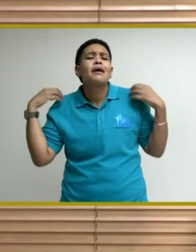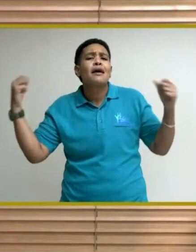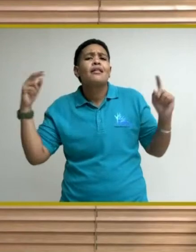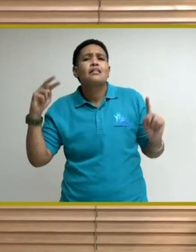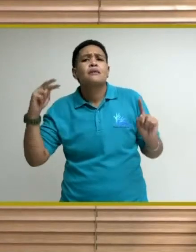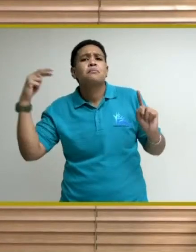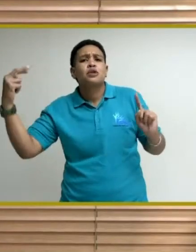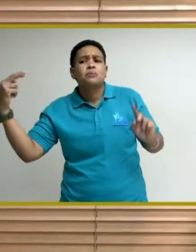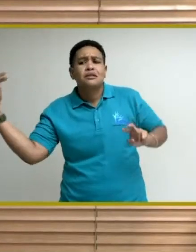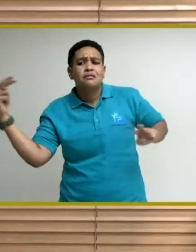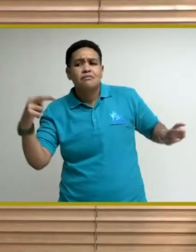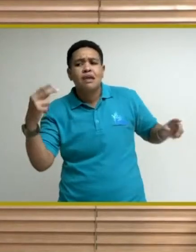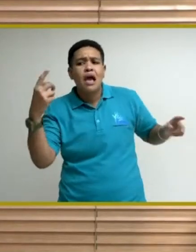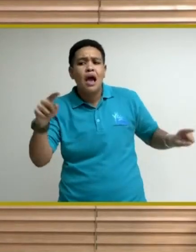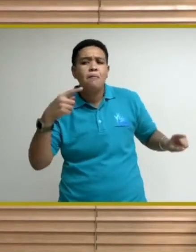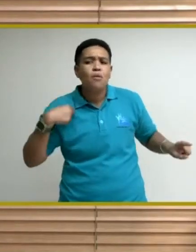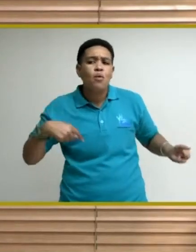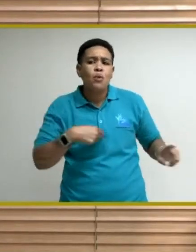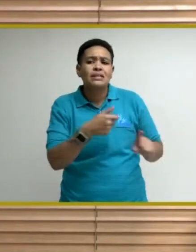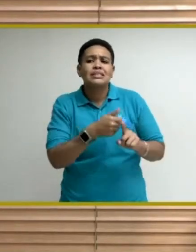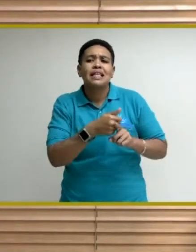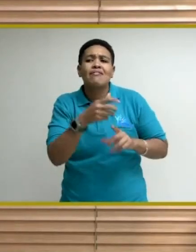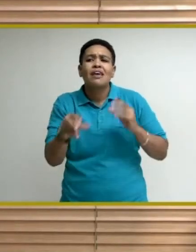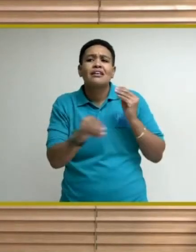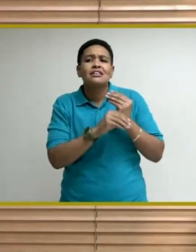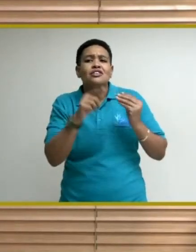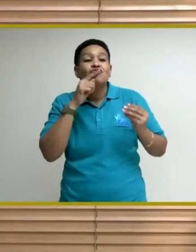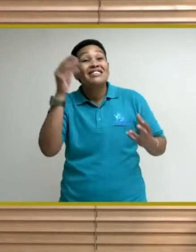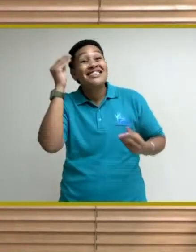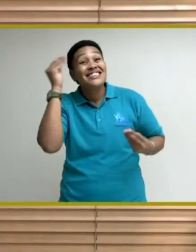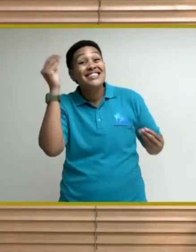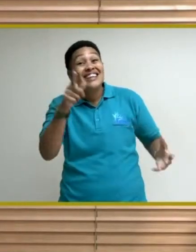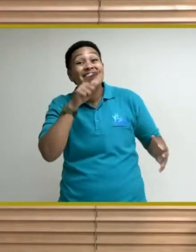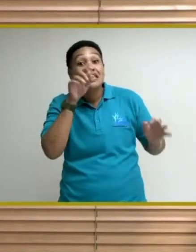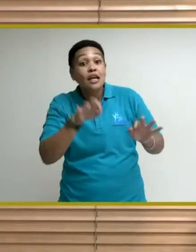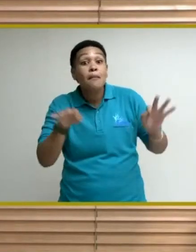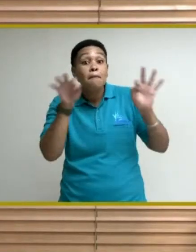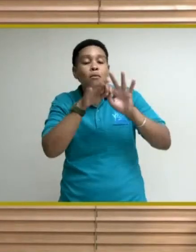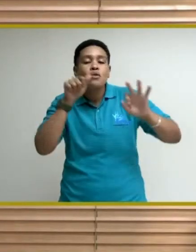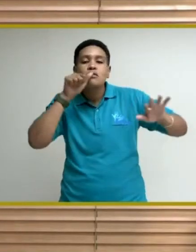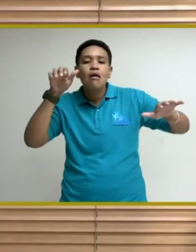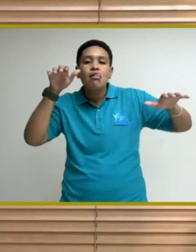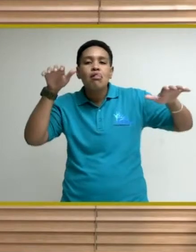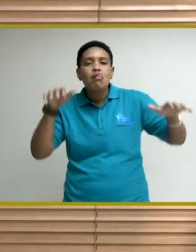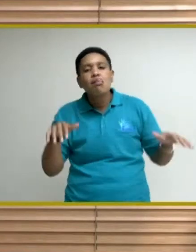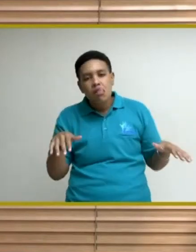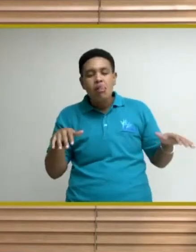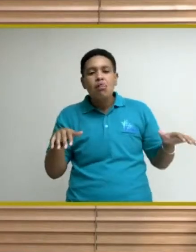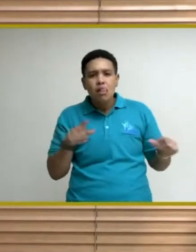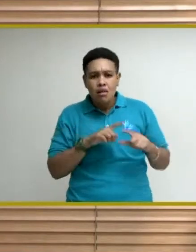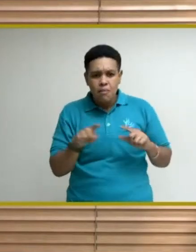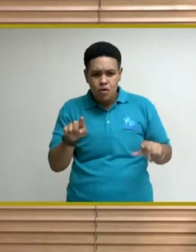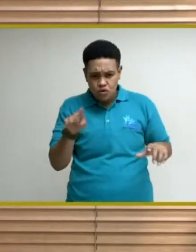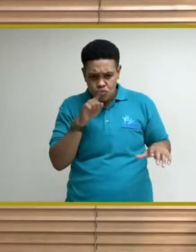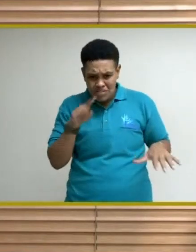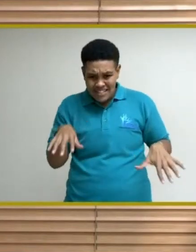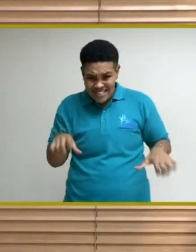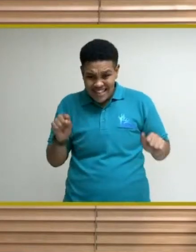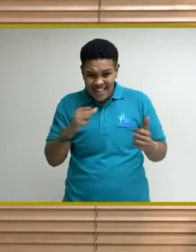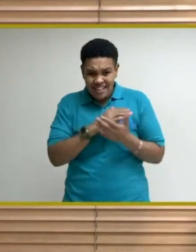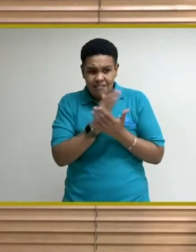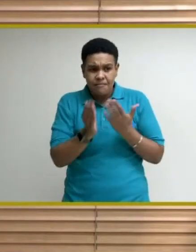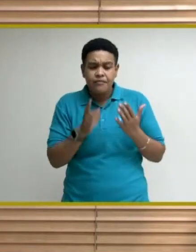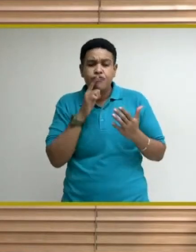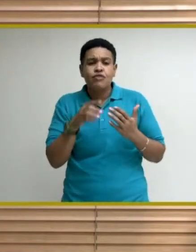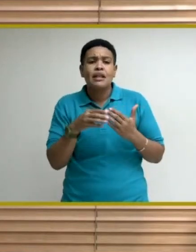perspective, we are also saying that it's important not to be complacent, to take these